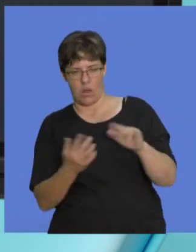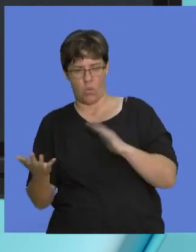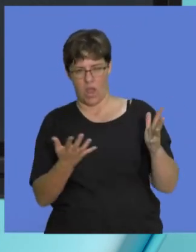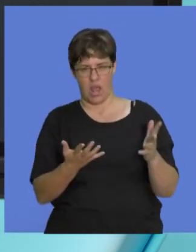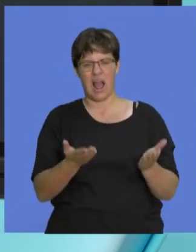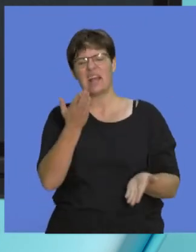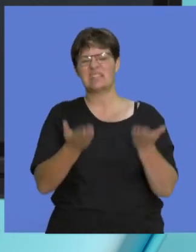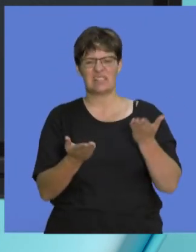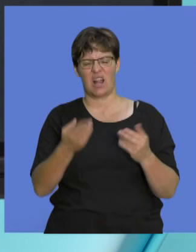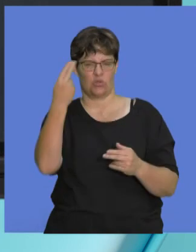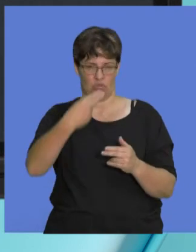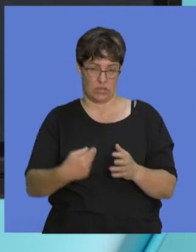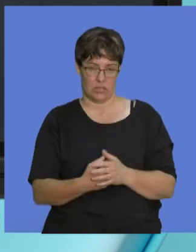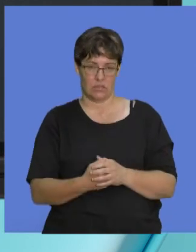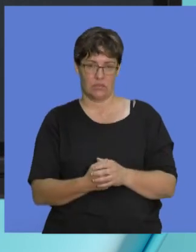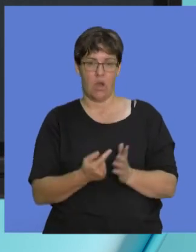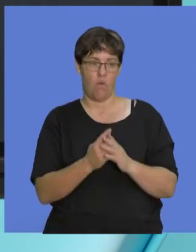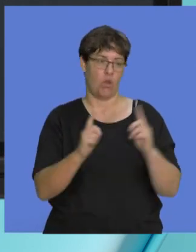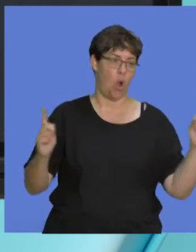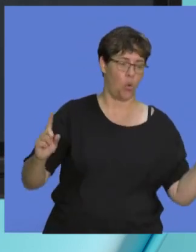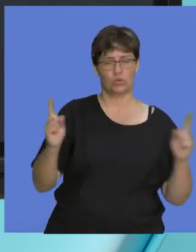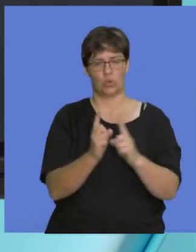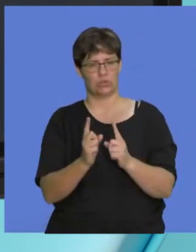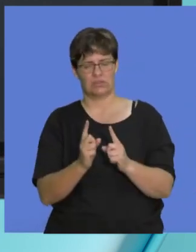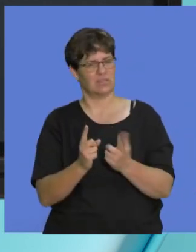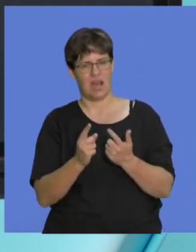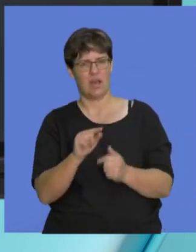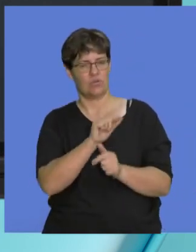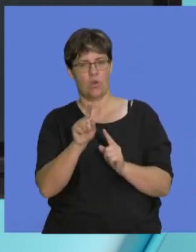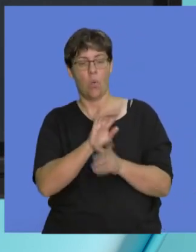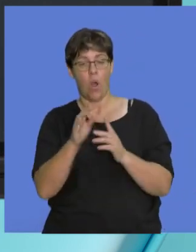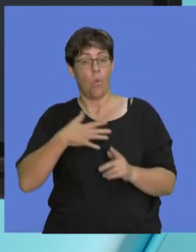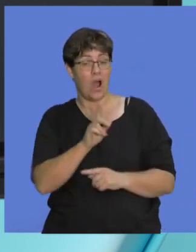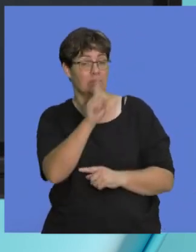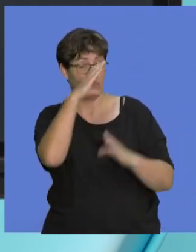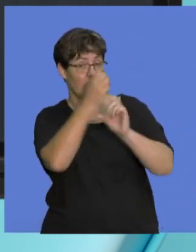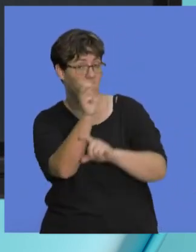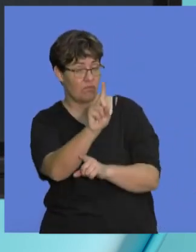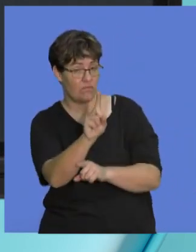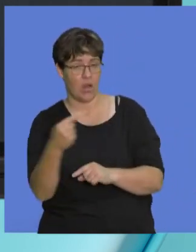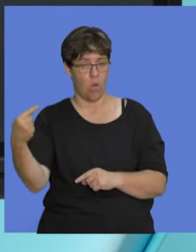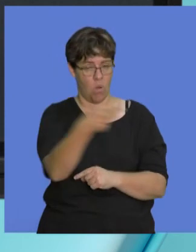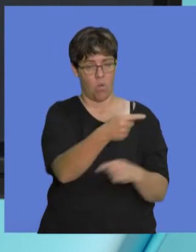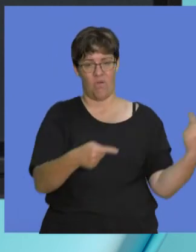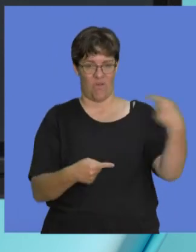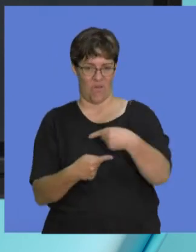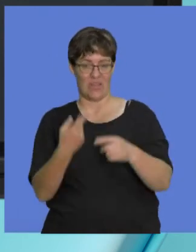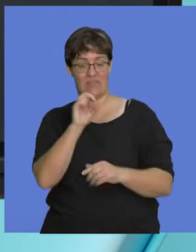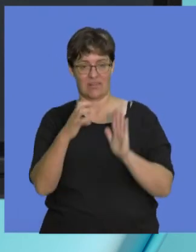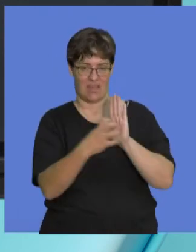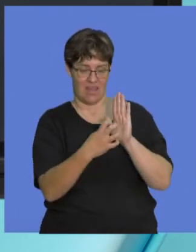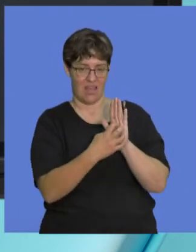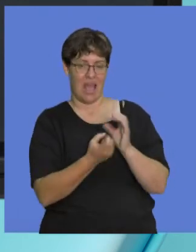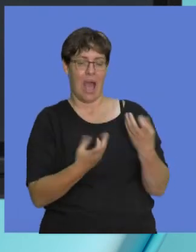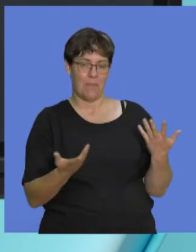So this is not a scale drawing. So whether the tail is longer or shorter, the emphasis is on direction. Remember, it's the vector nature of